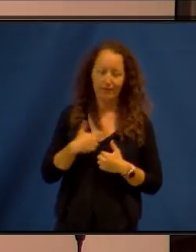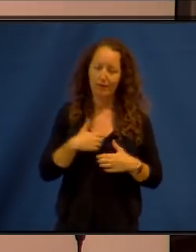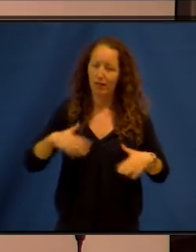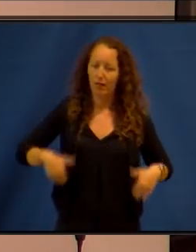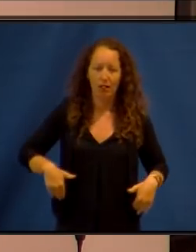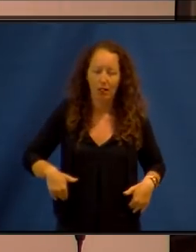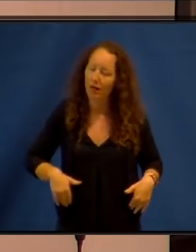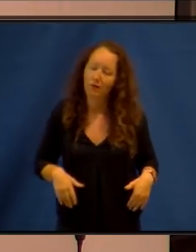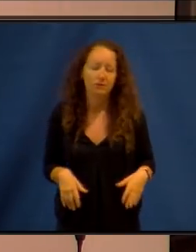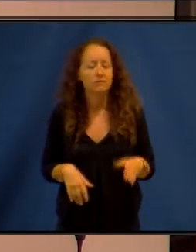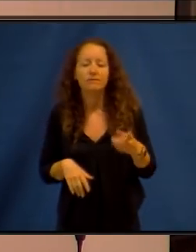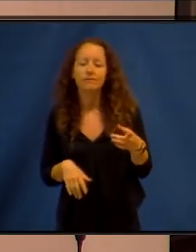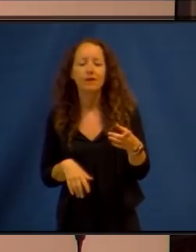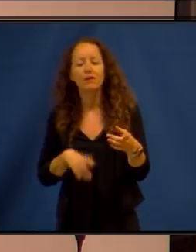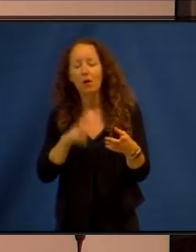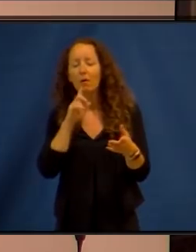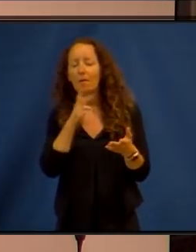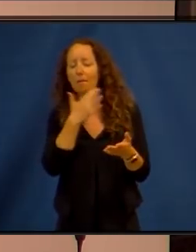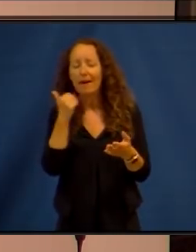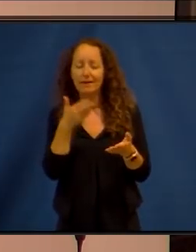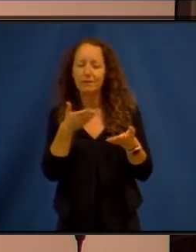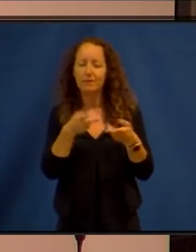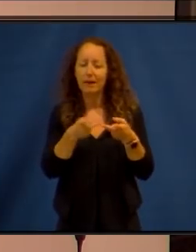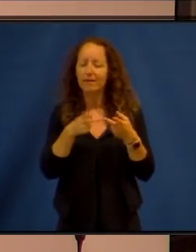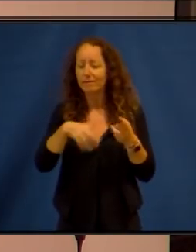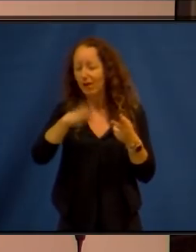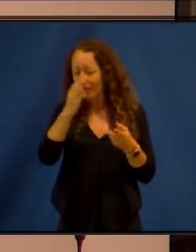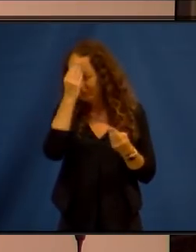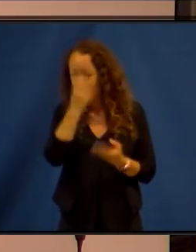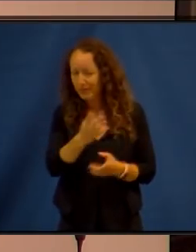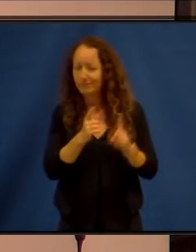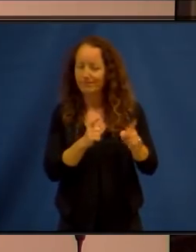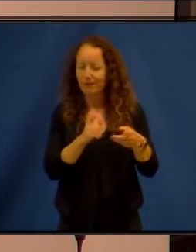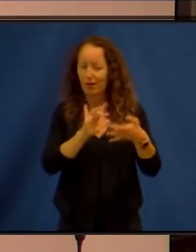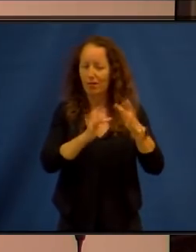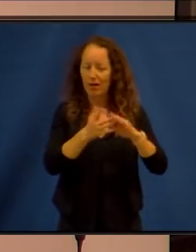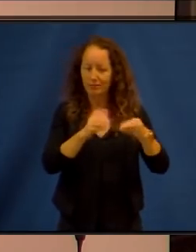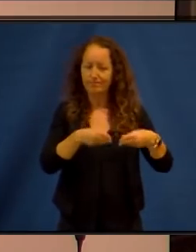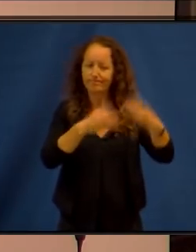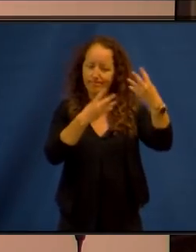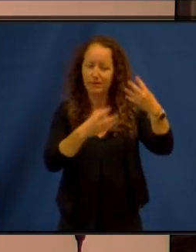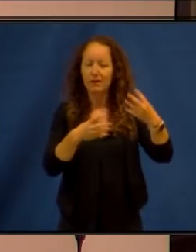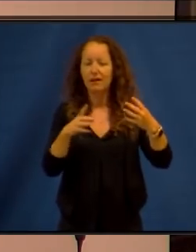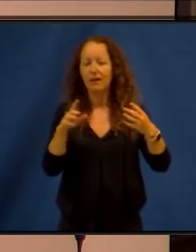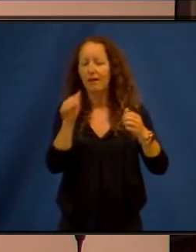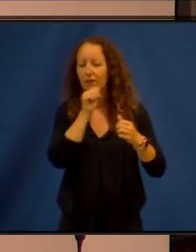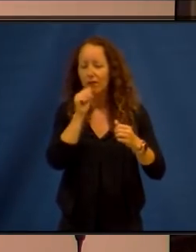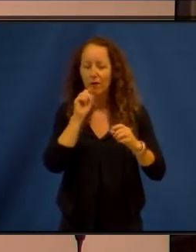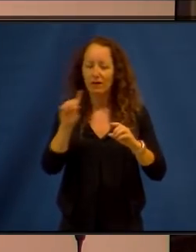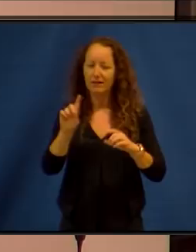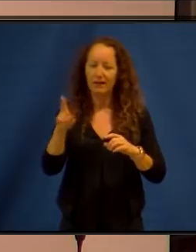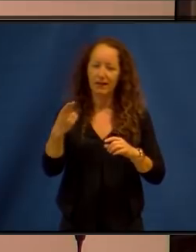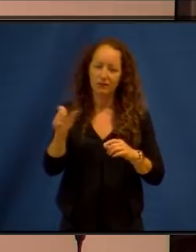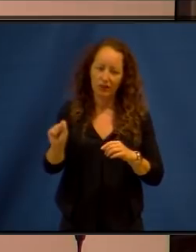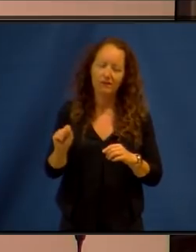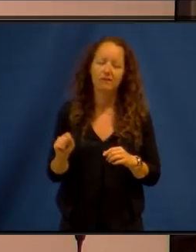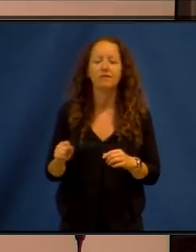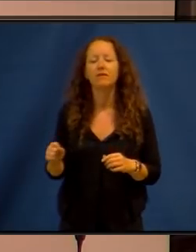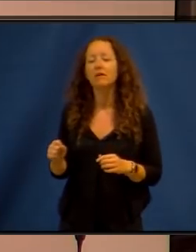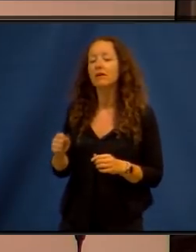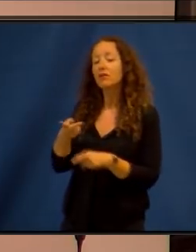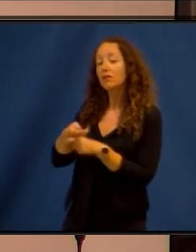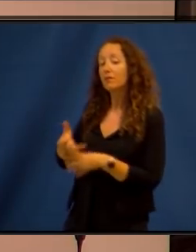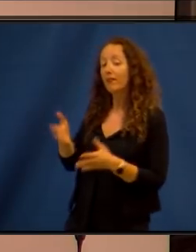So in the meantime, I think Supervisor Bishop has provided those numbers for you in terms of